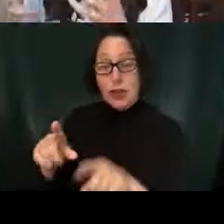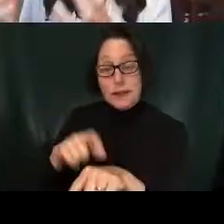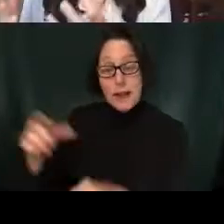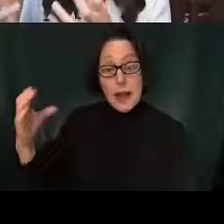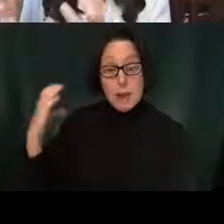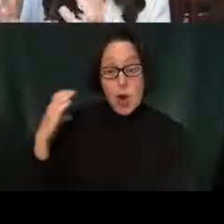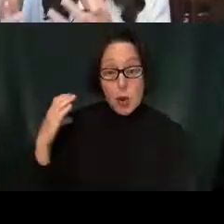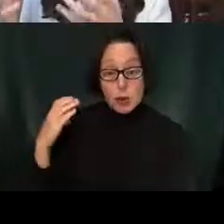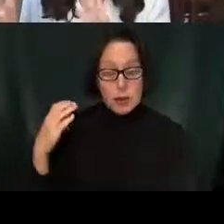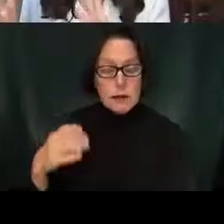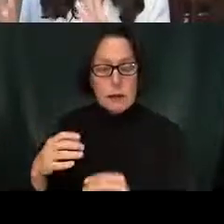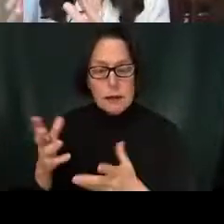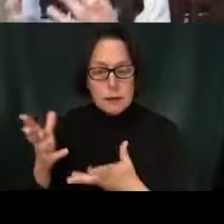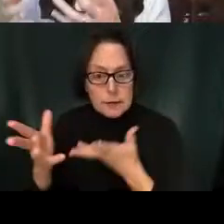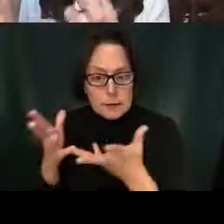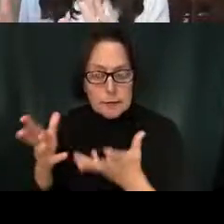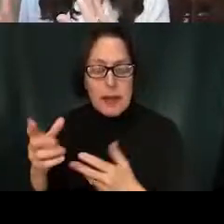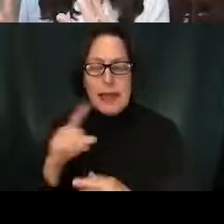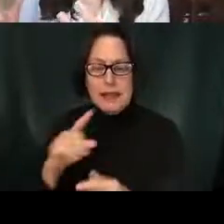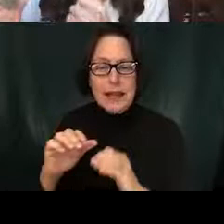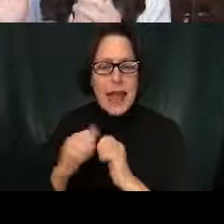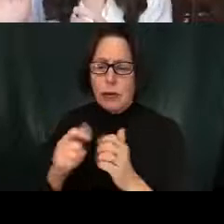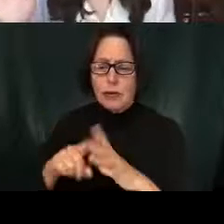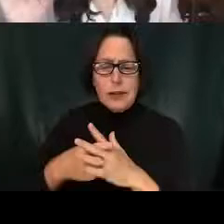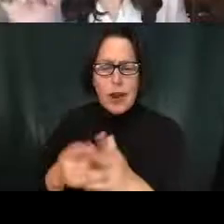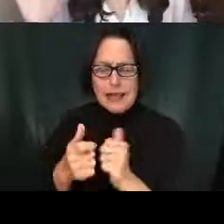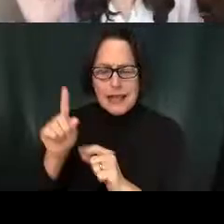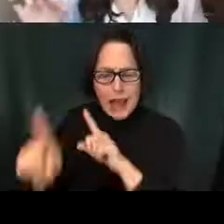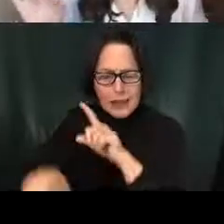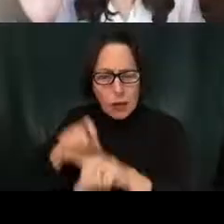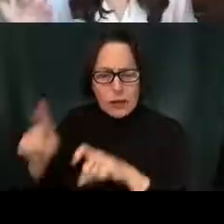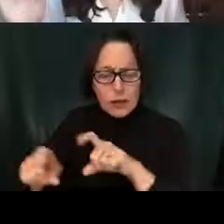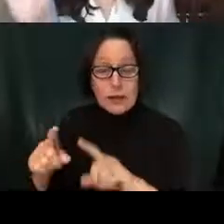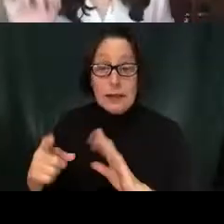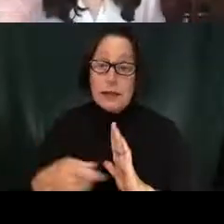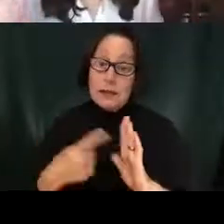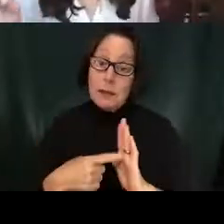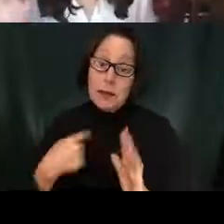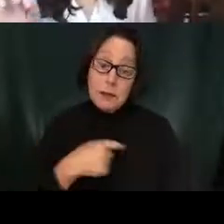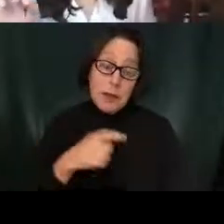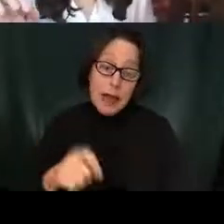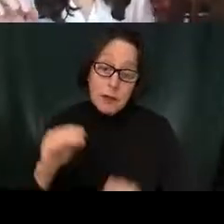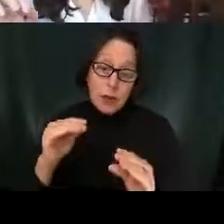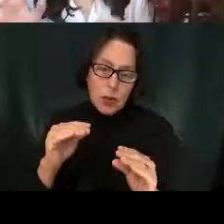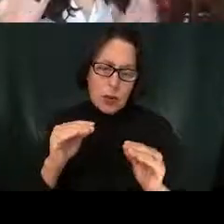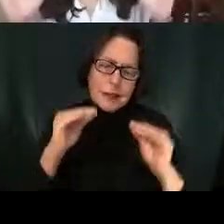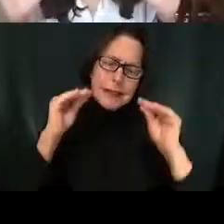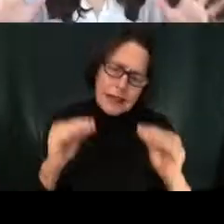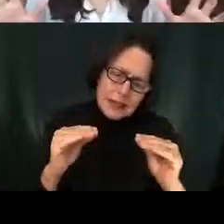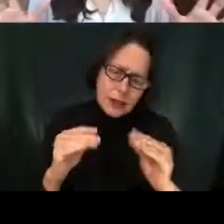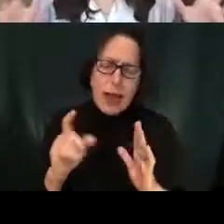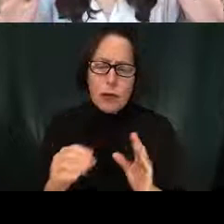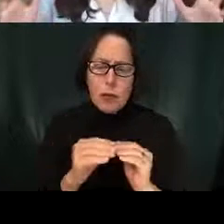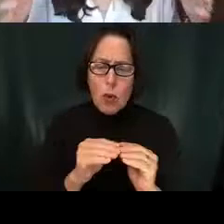most helpful way to be started is to be asking questions, although sometimes there are times where we need to be teaching more directive.